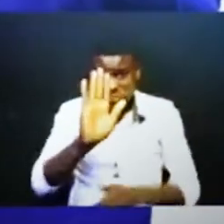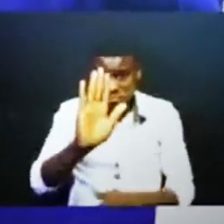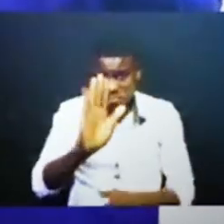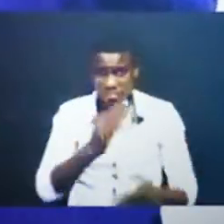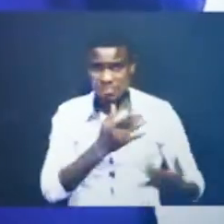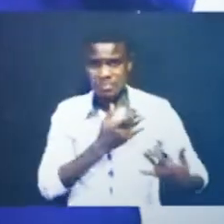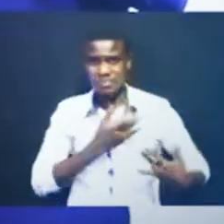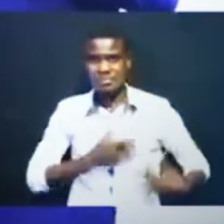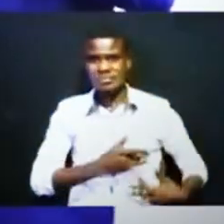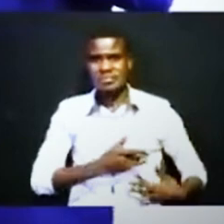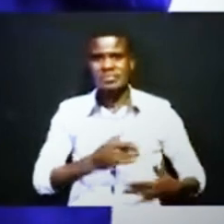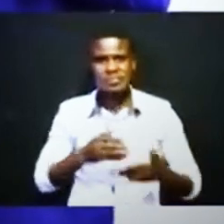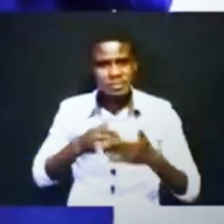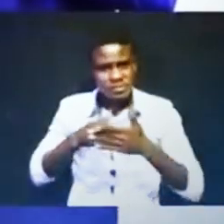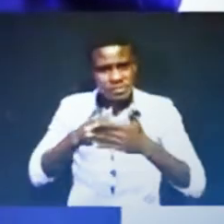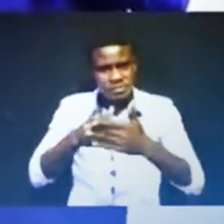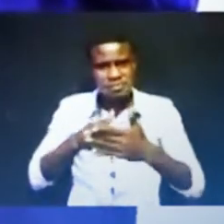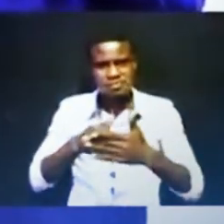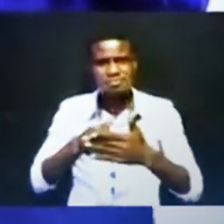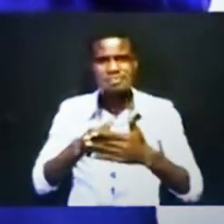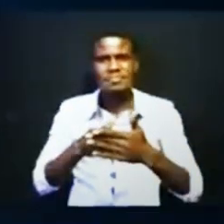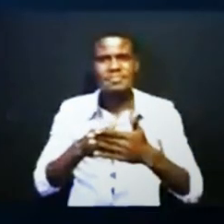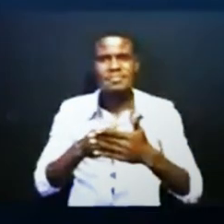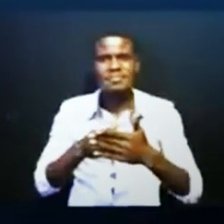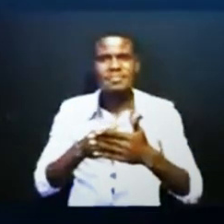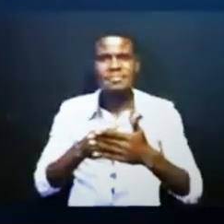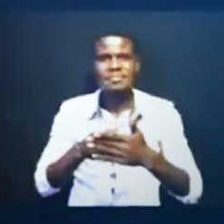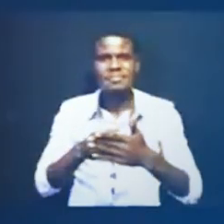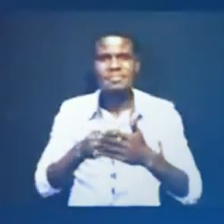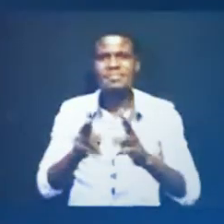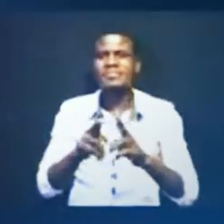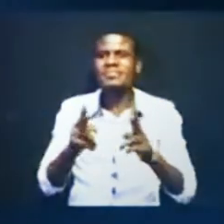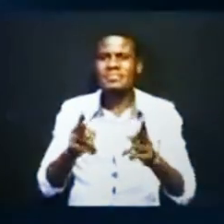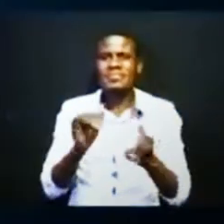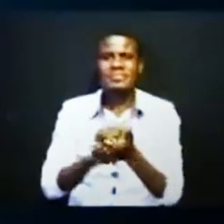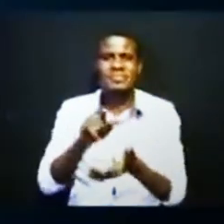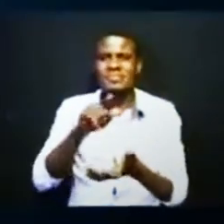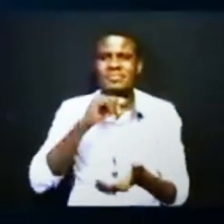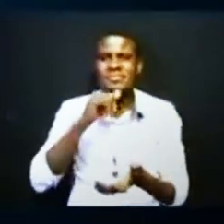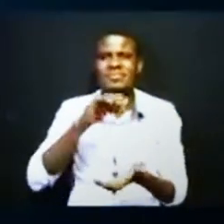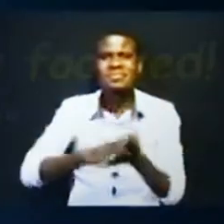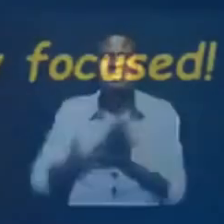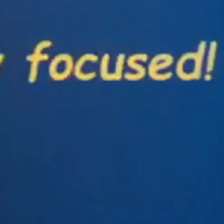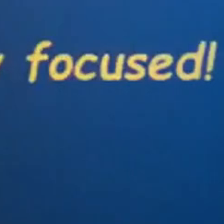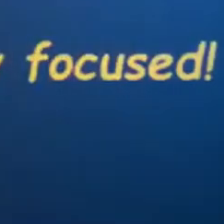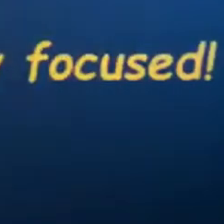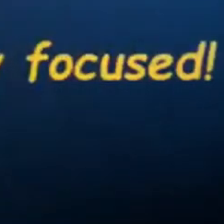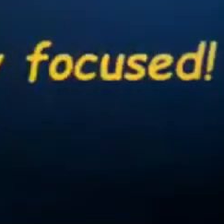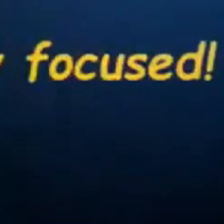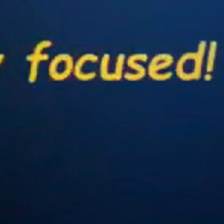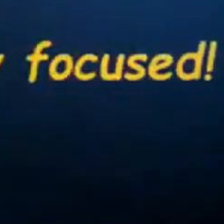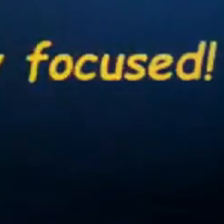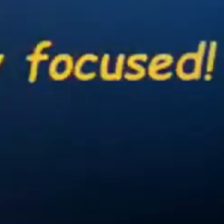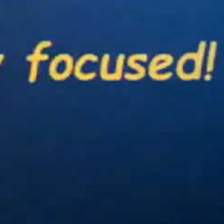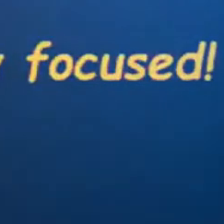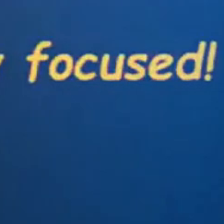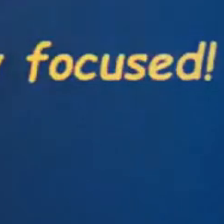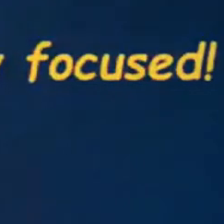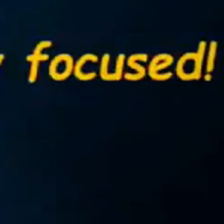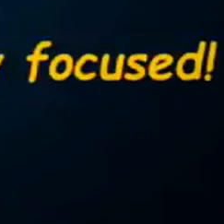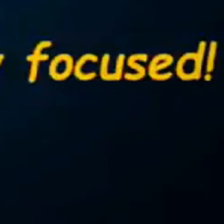heart. Guard it. So that you don't become bitter at situations or